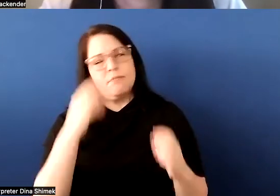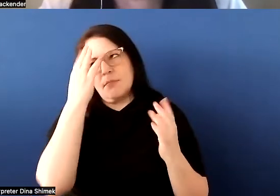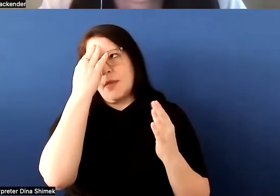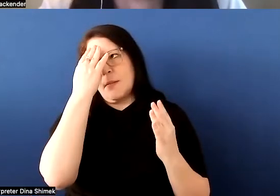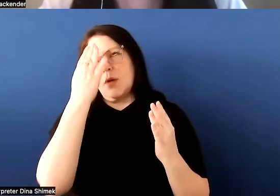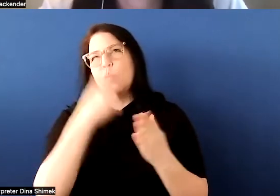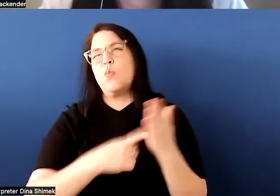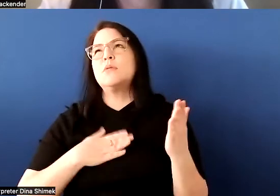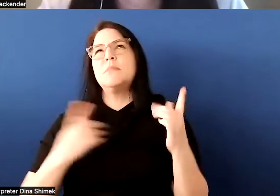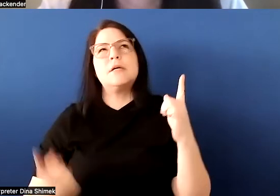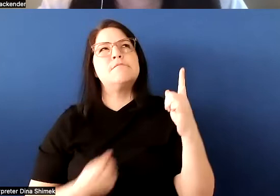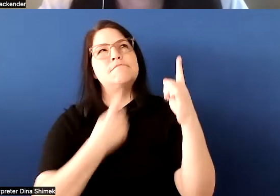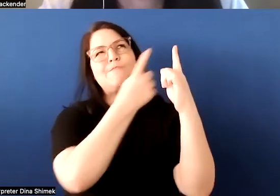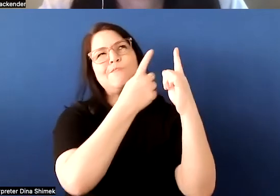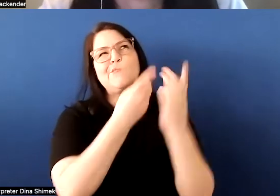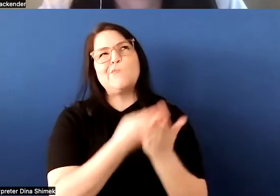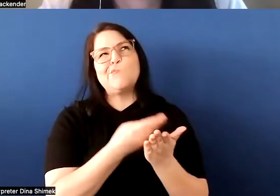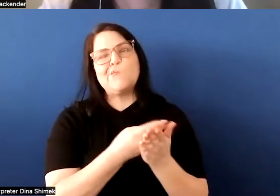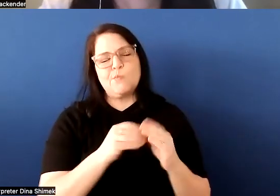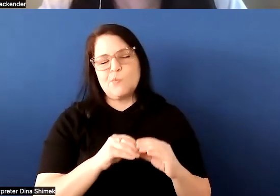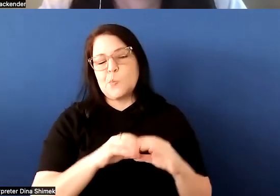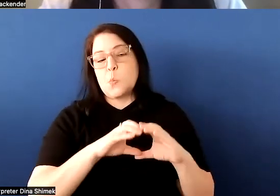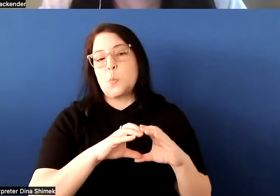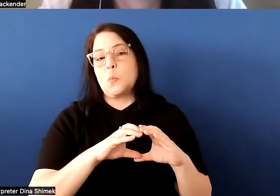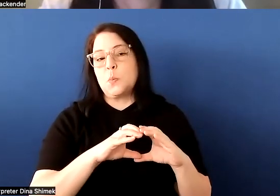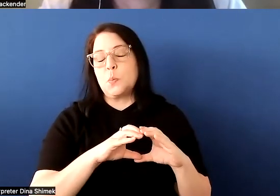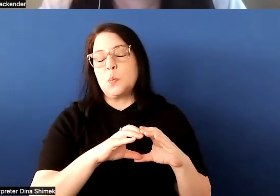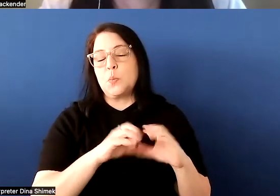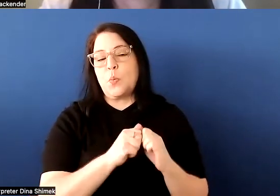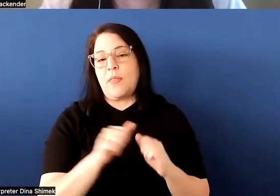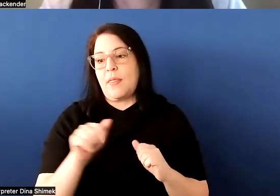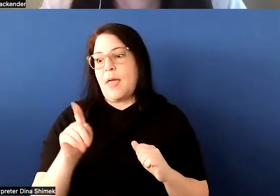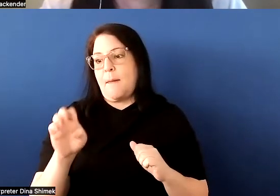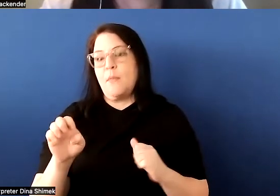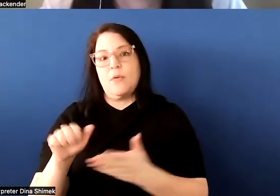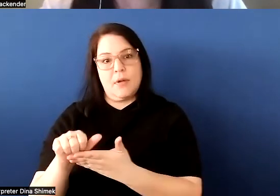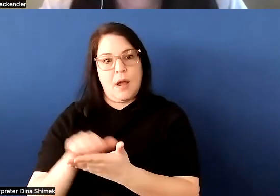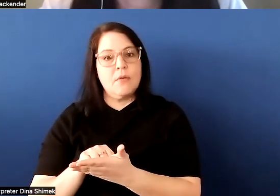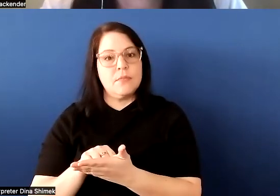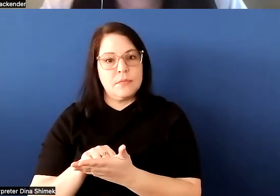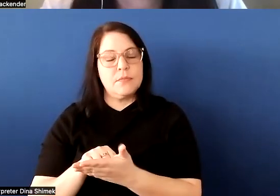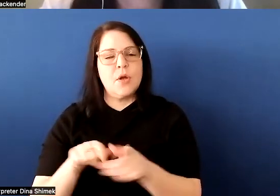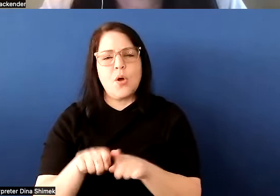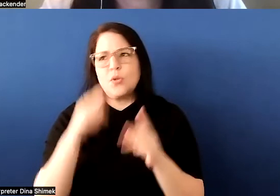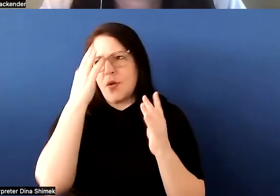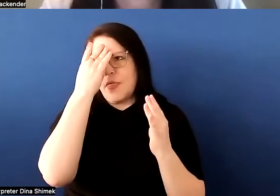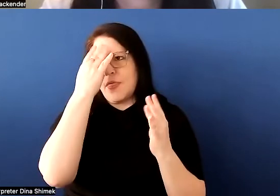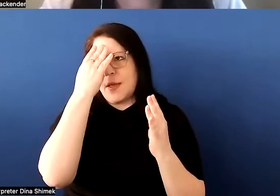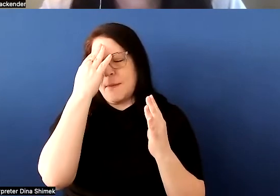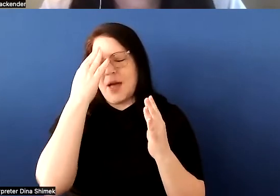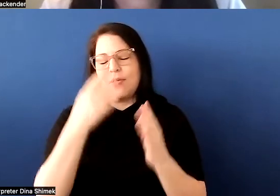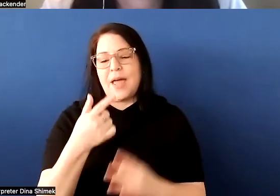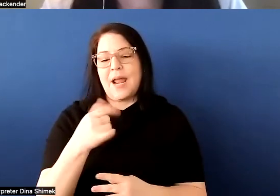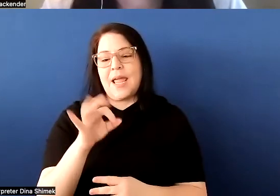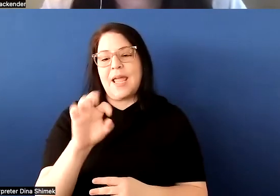really think about, what are your savings goals with your ABLE United account, and also consider opening that gifting page,